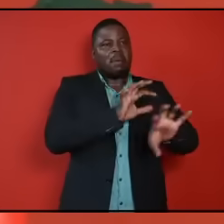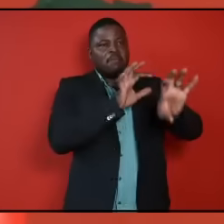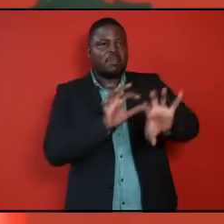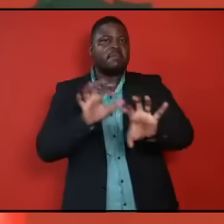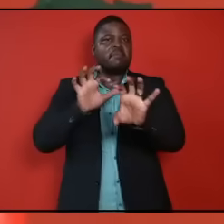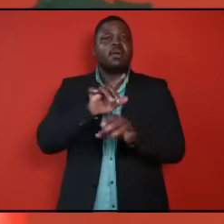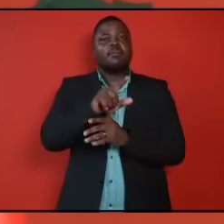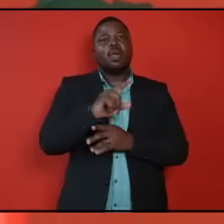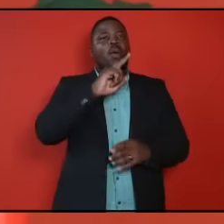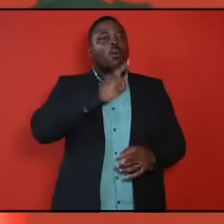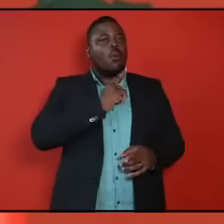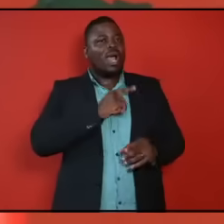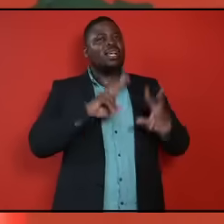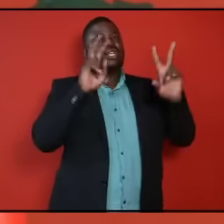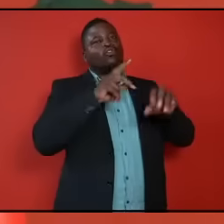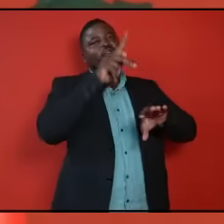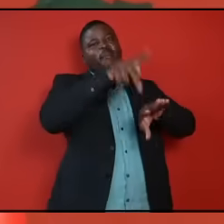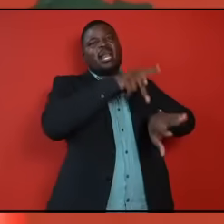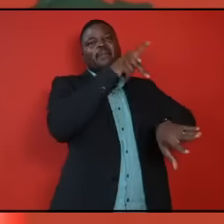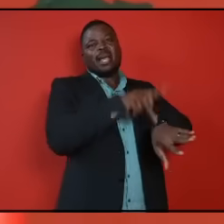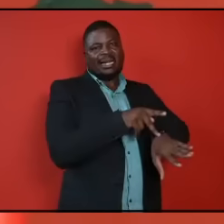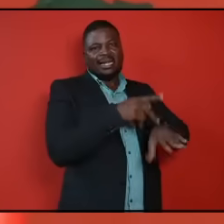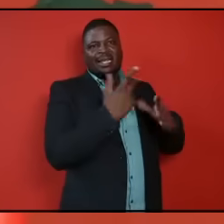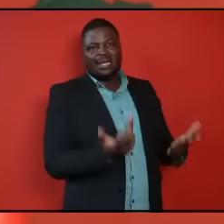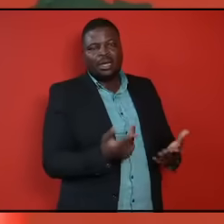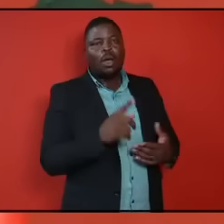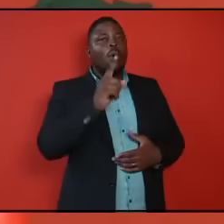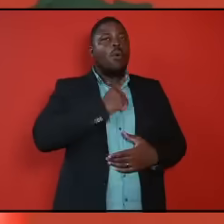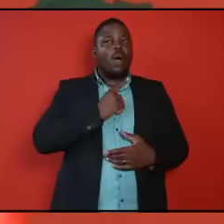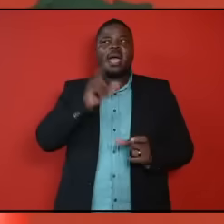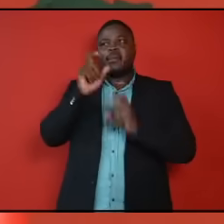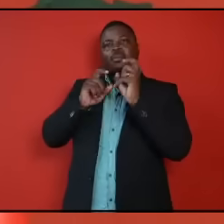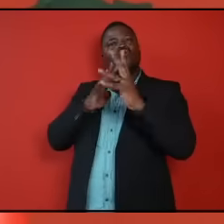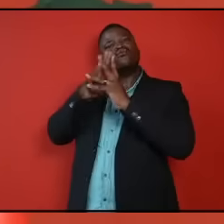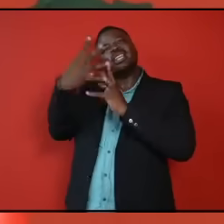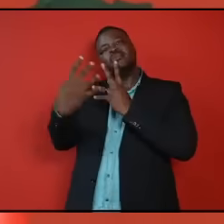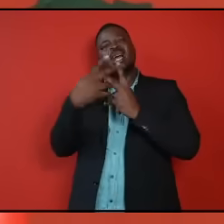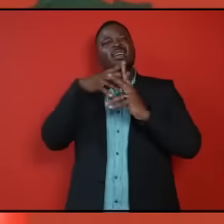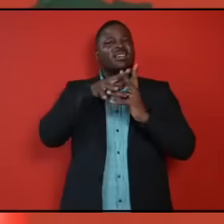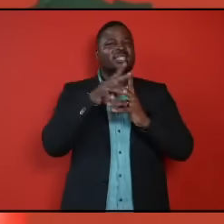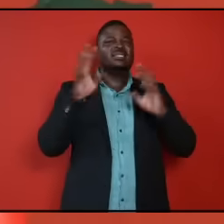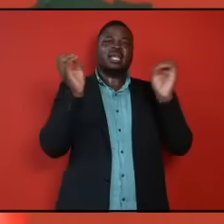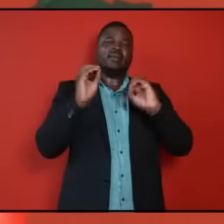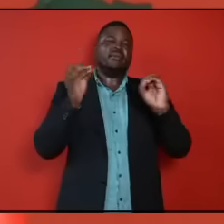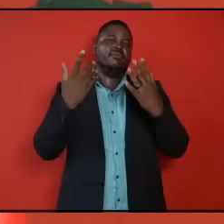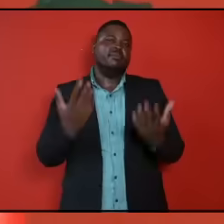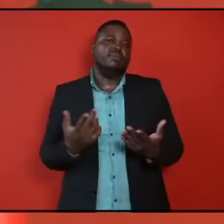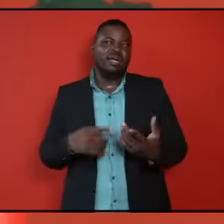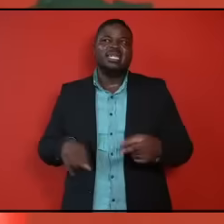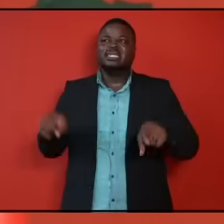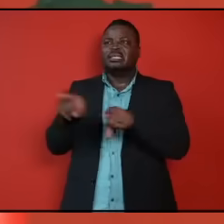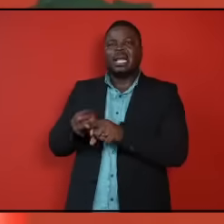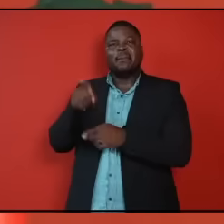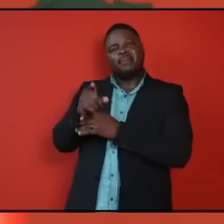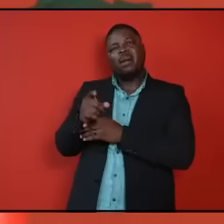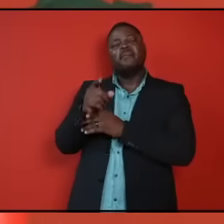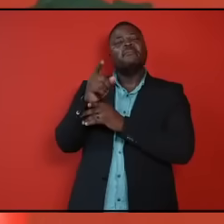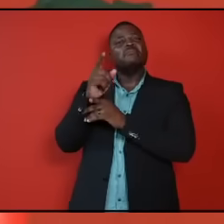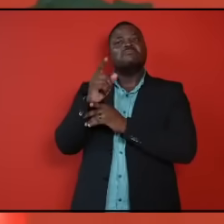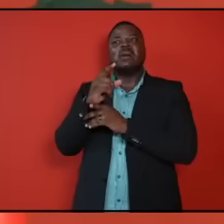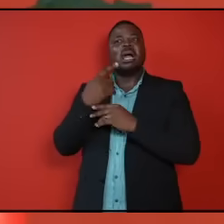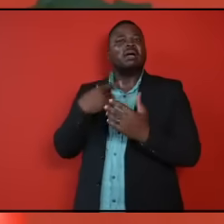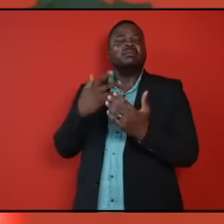accountability is at stake, erode the principle of transparency, equality before the law, and justice without fear or